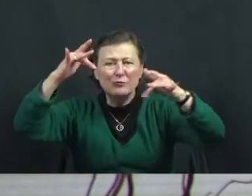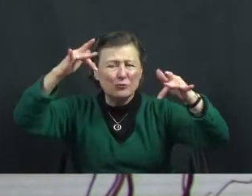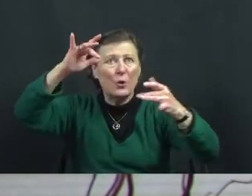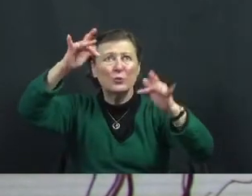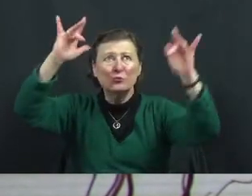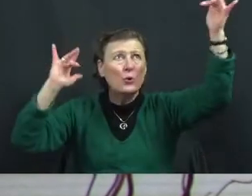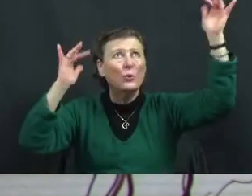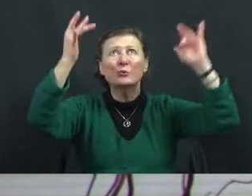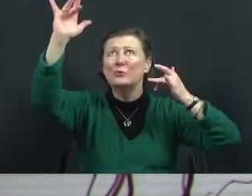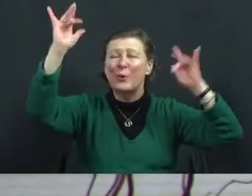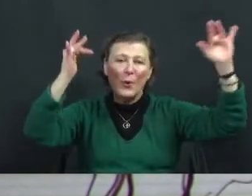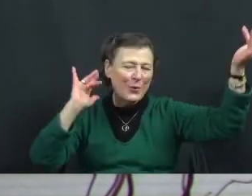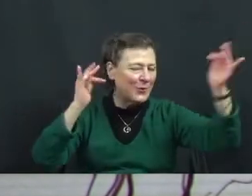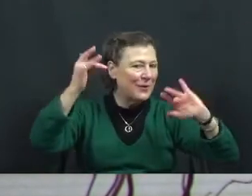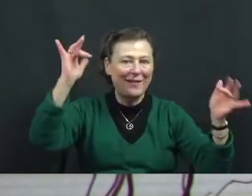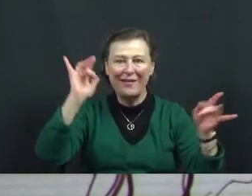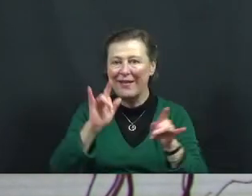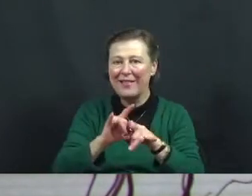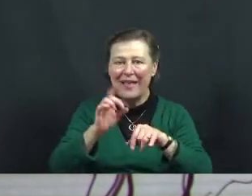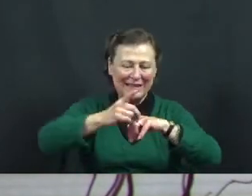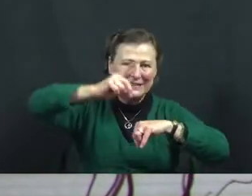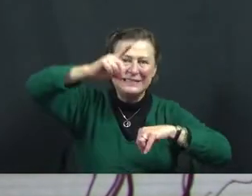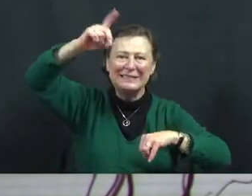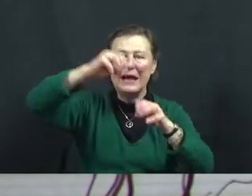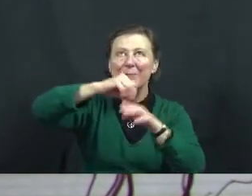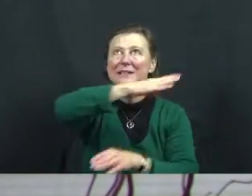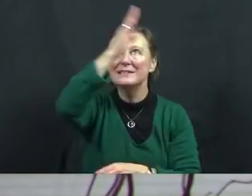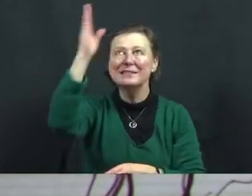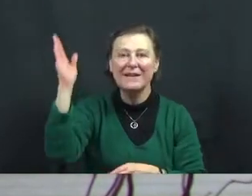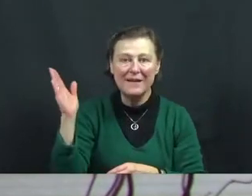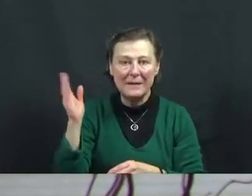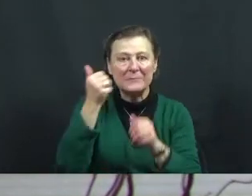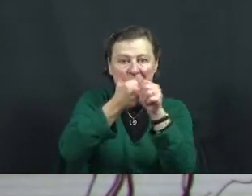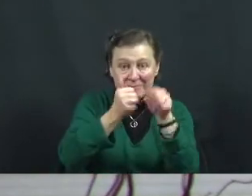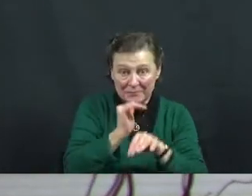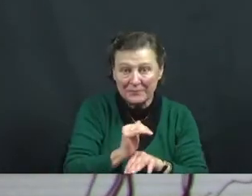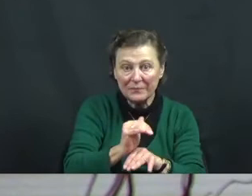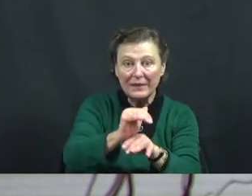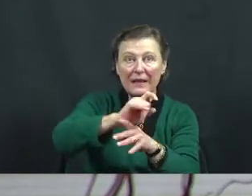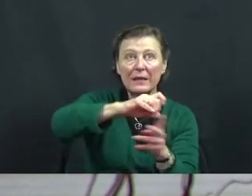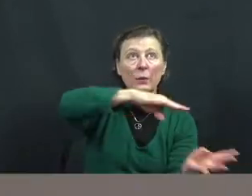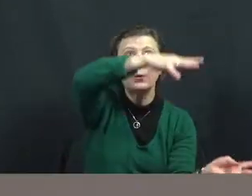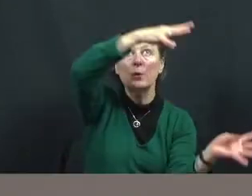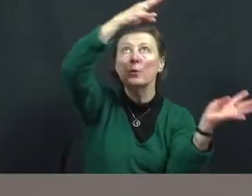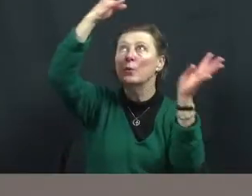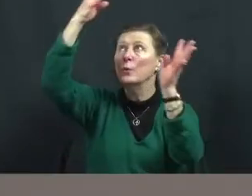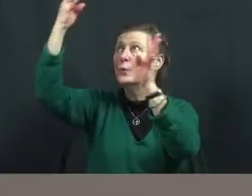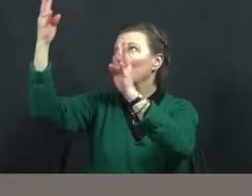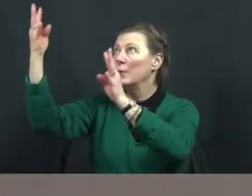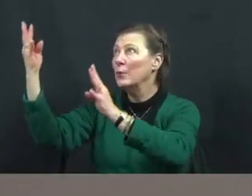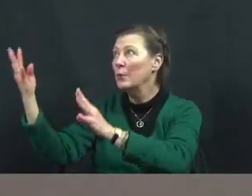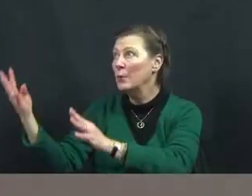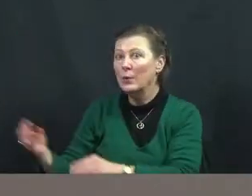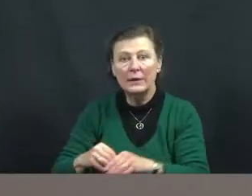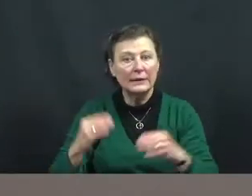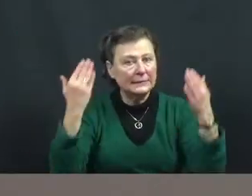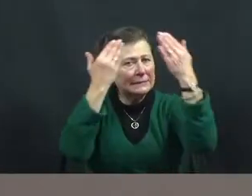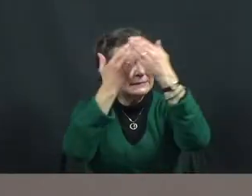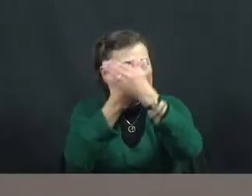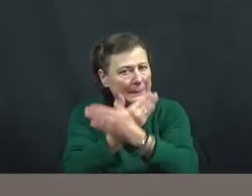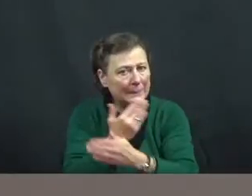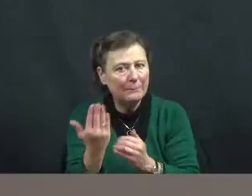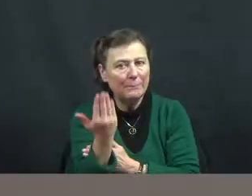could, sparkling like jewels in the dark sky. Each night they swept across the sky, and even in the dim morning